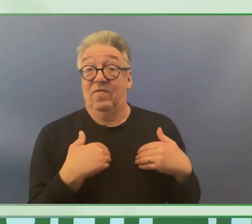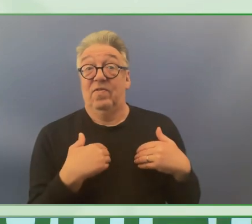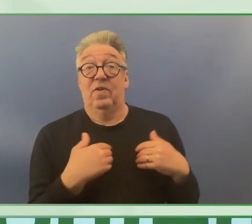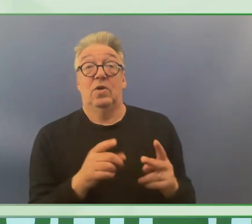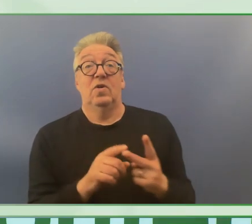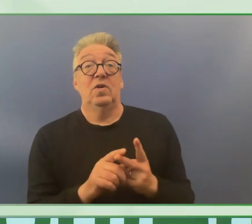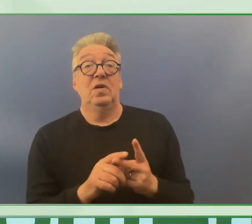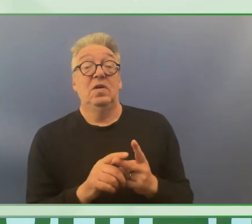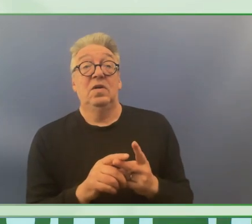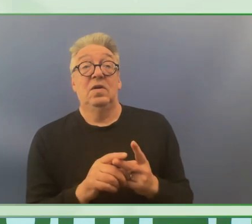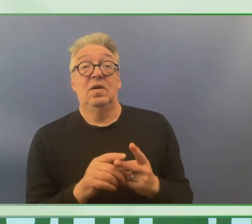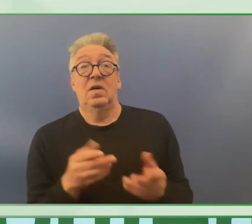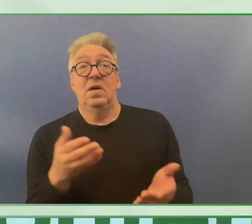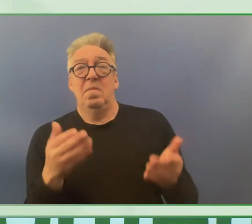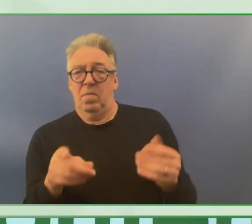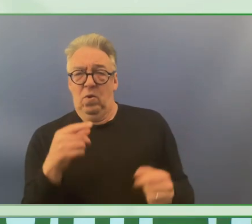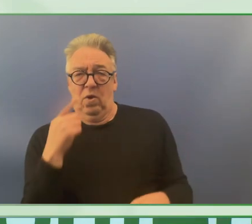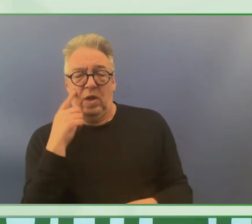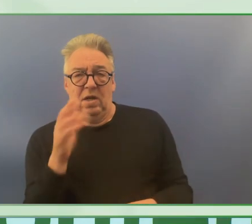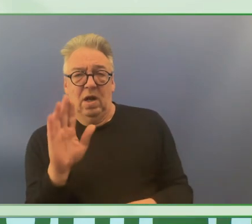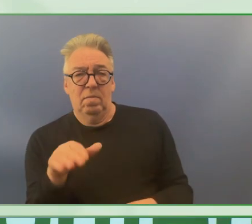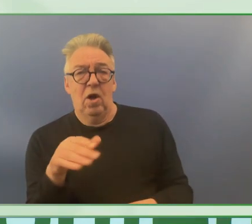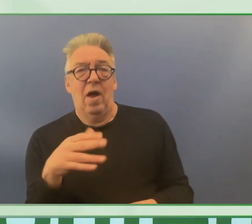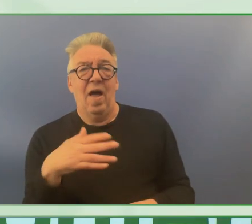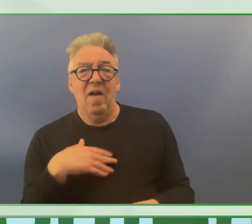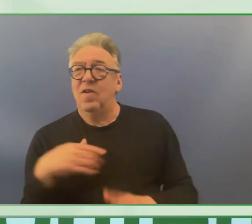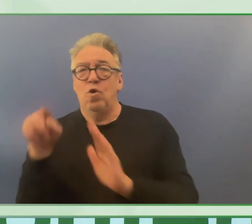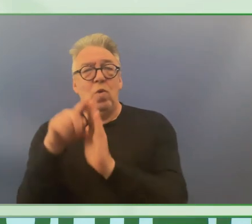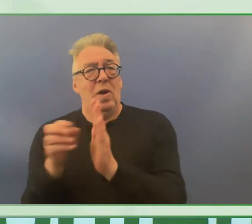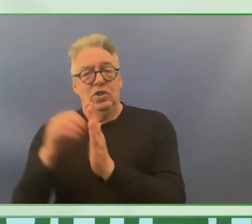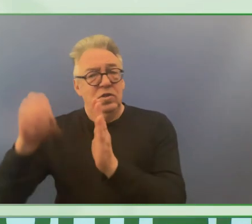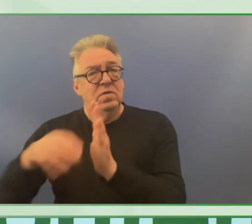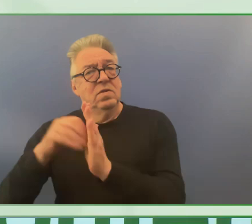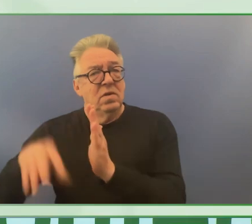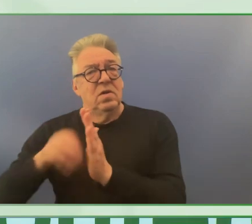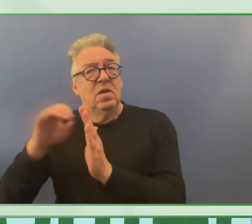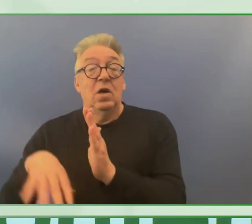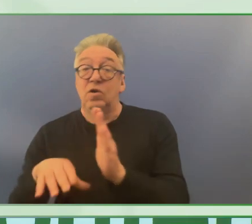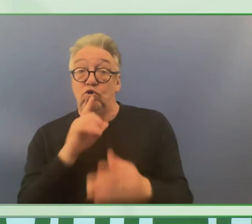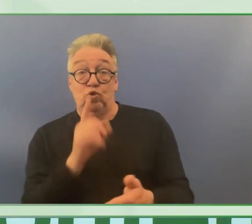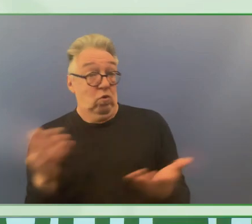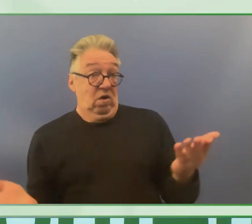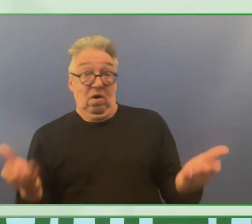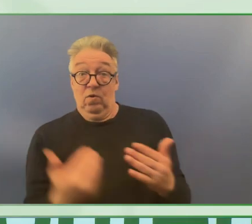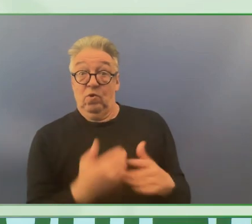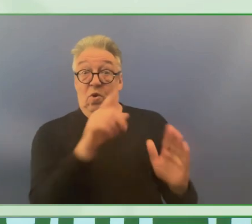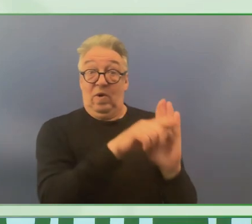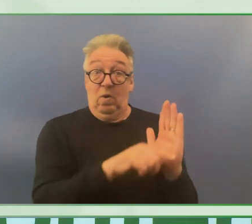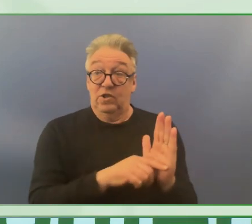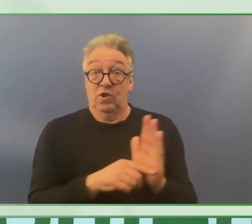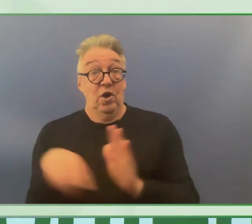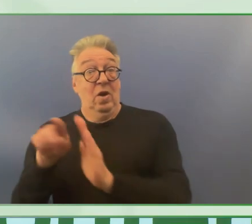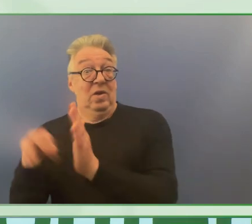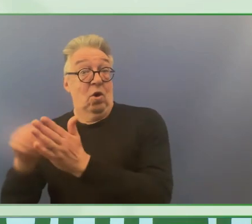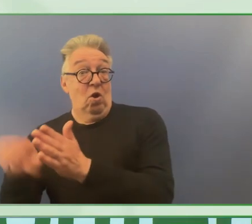time, you might say, wait, but there's also deregulation. Yes. So we are living in a state of